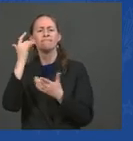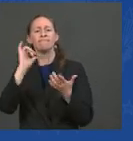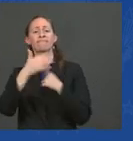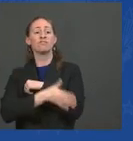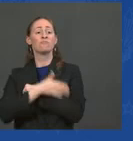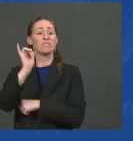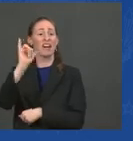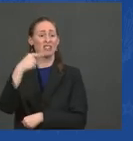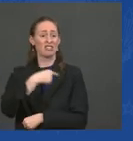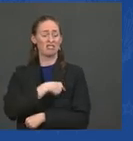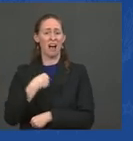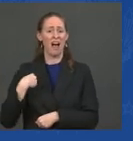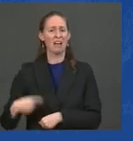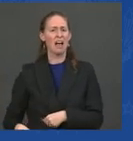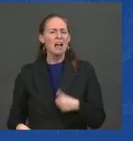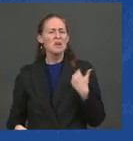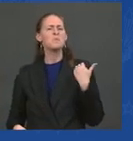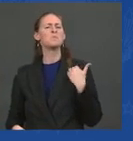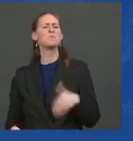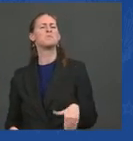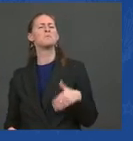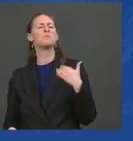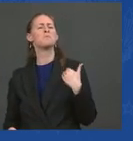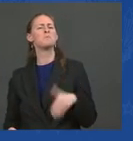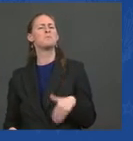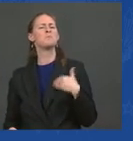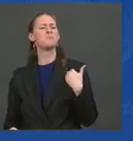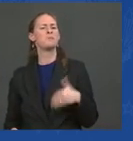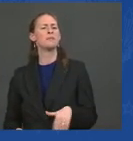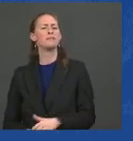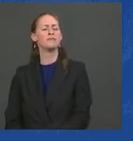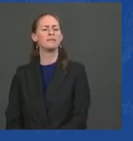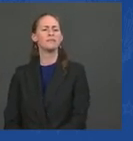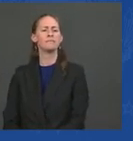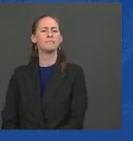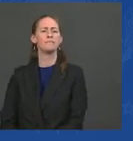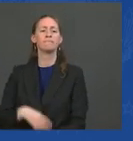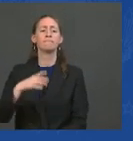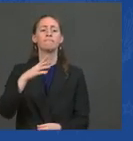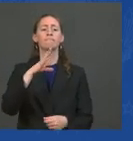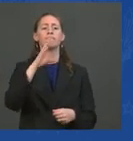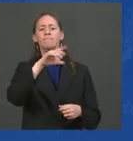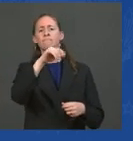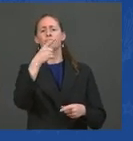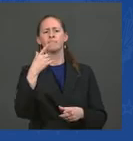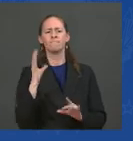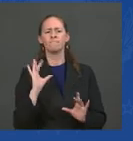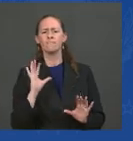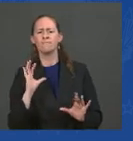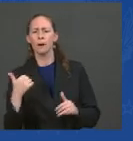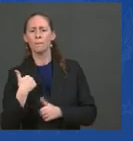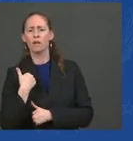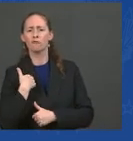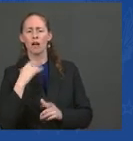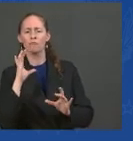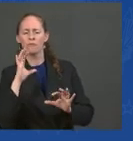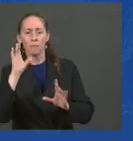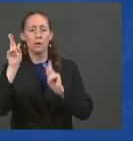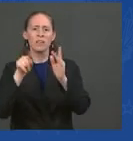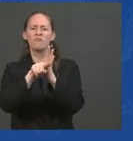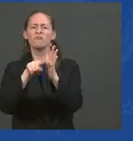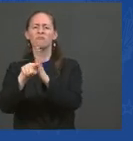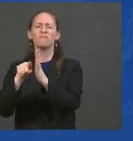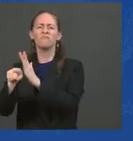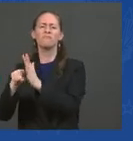Treatment of the Rohingya by the military junta in Burma. The rampant abuses, including the